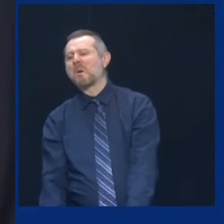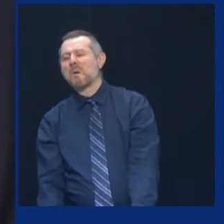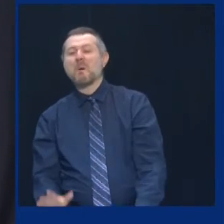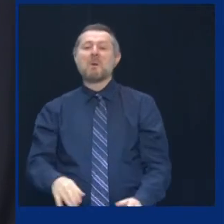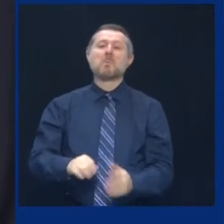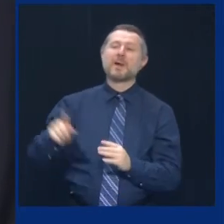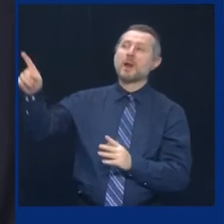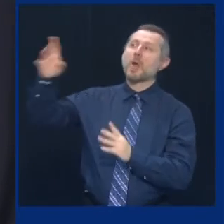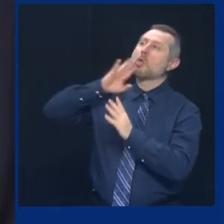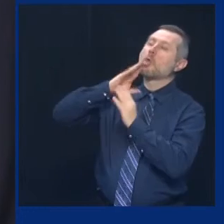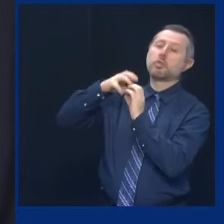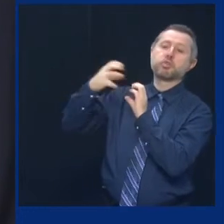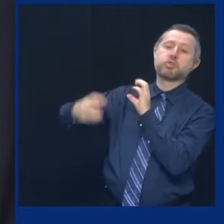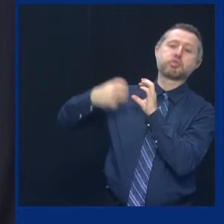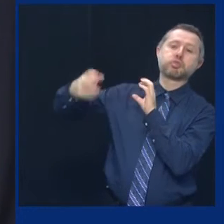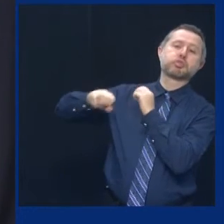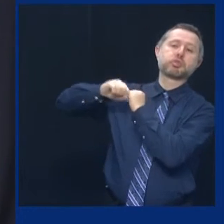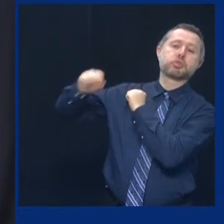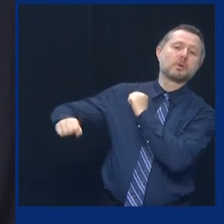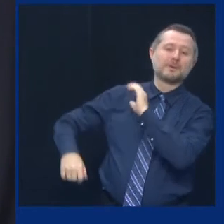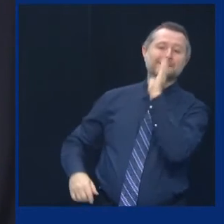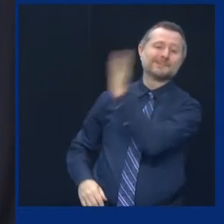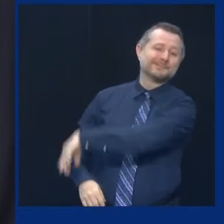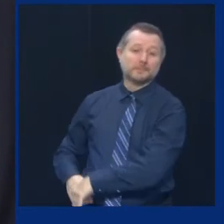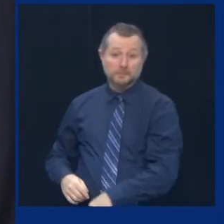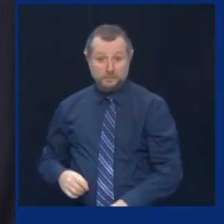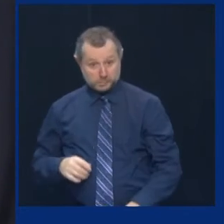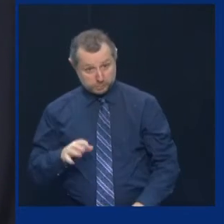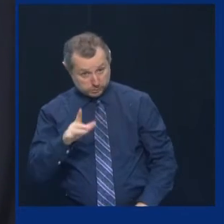proportion, then why would you be asking